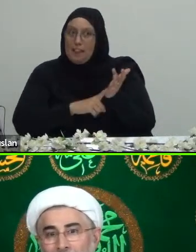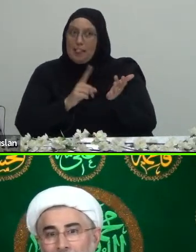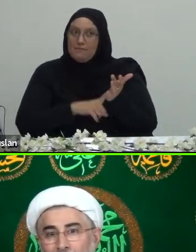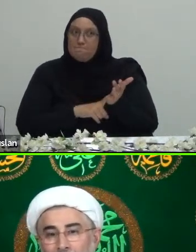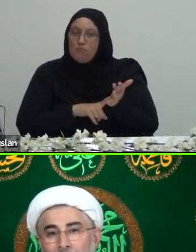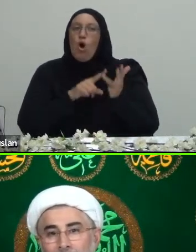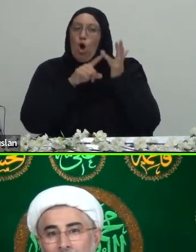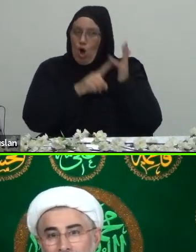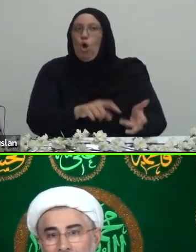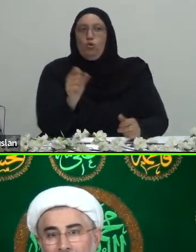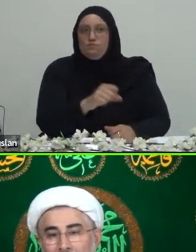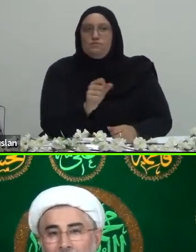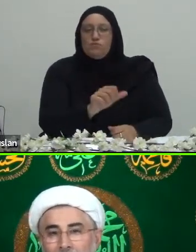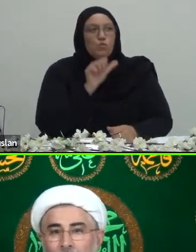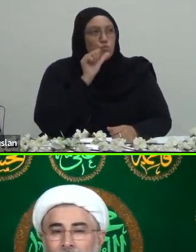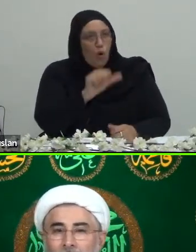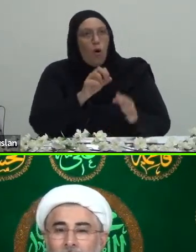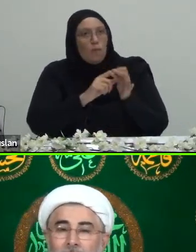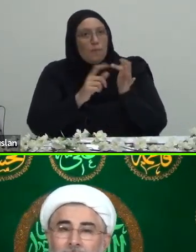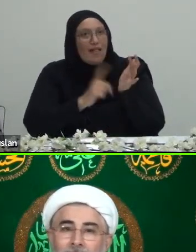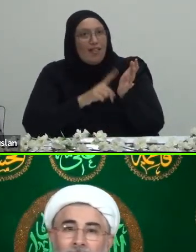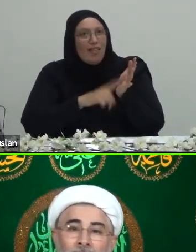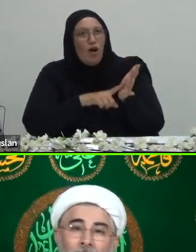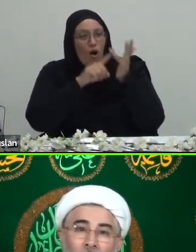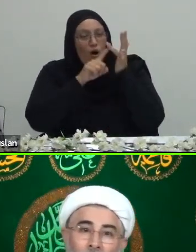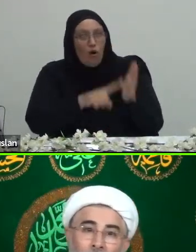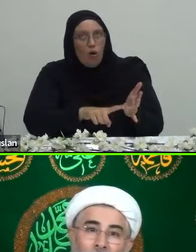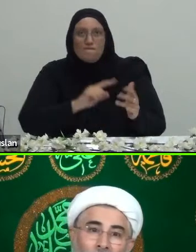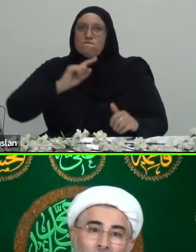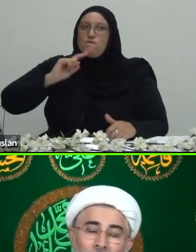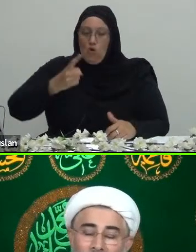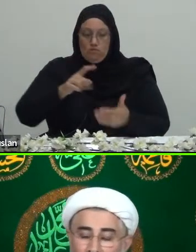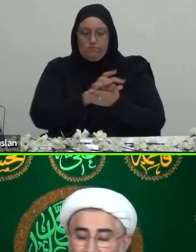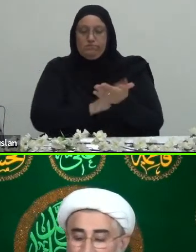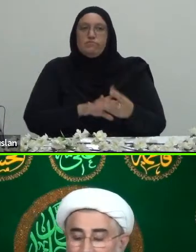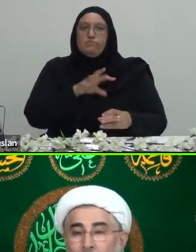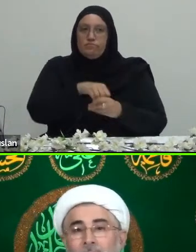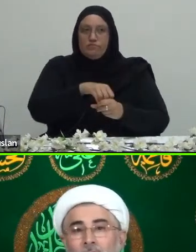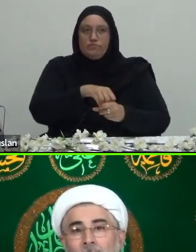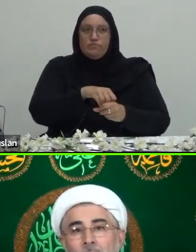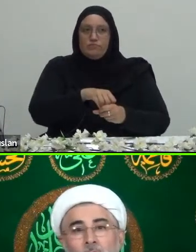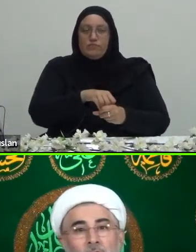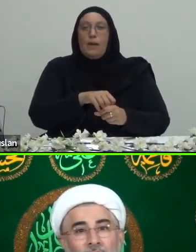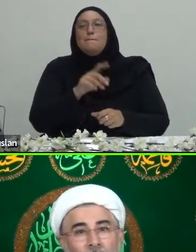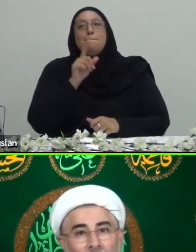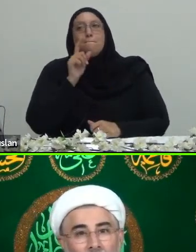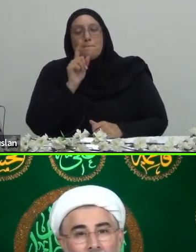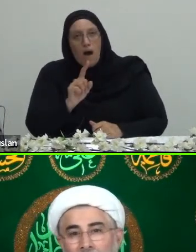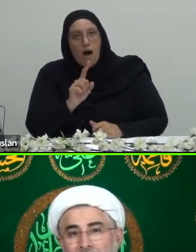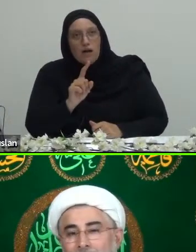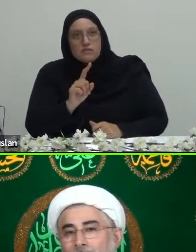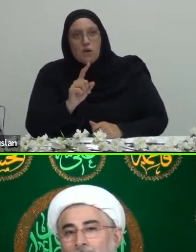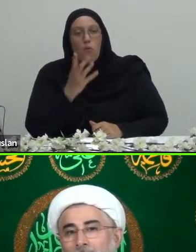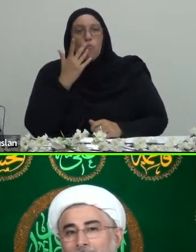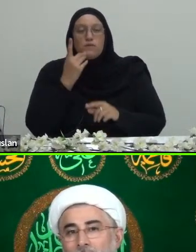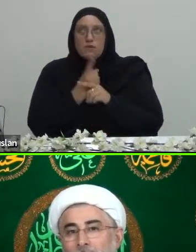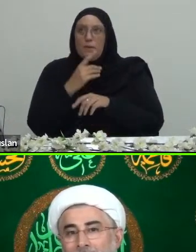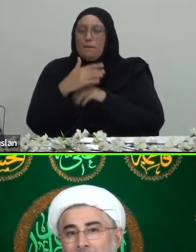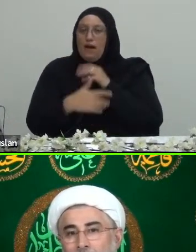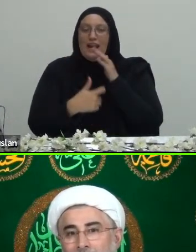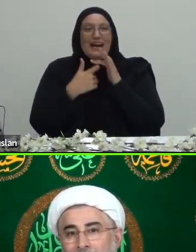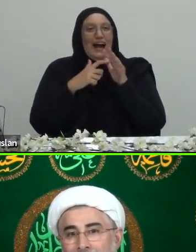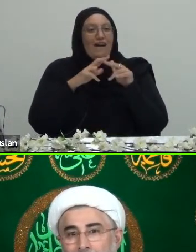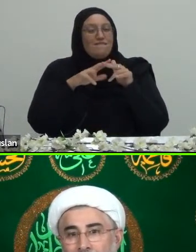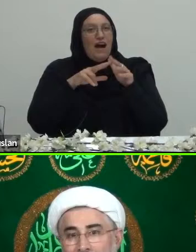that are my bill are to be calculated. Although I must mention that when it comes to kafarat, for example, I had